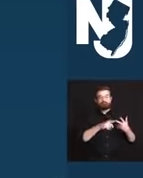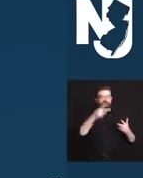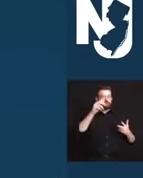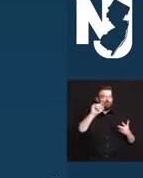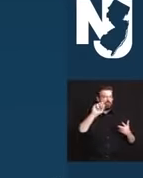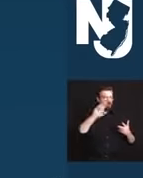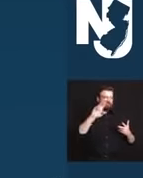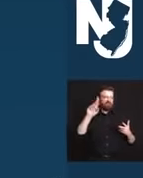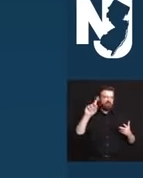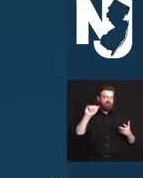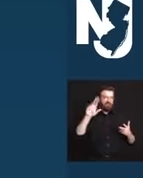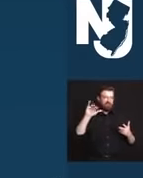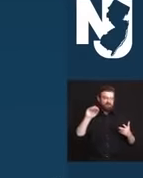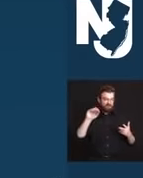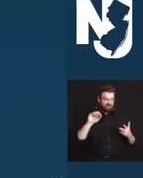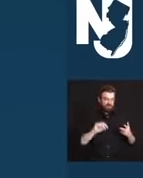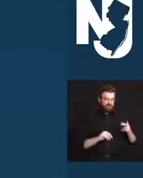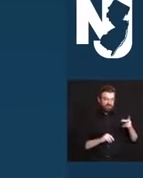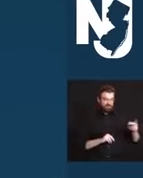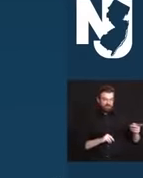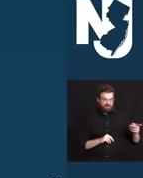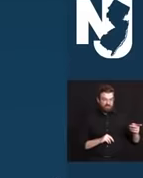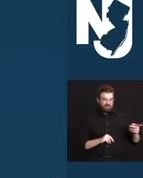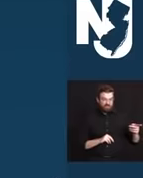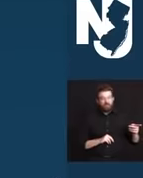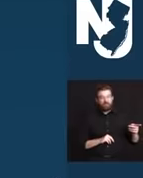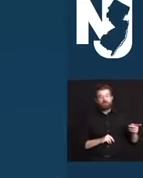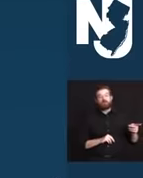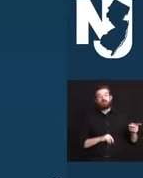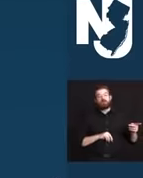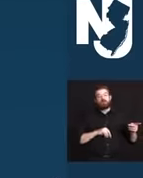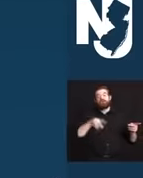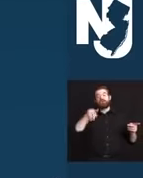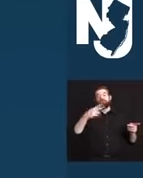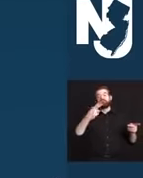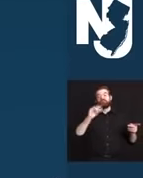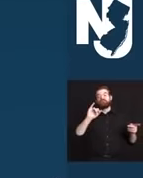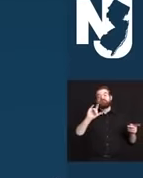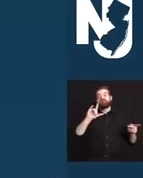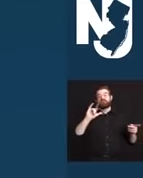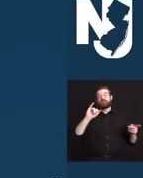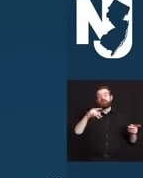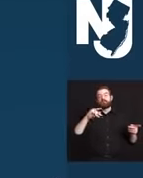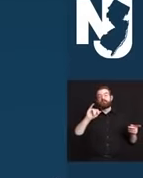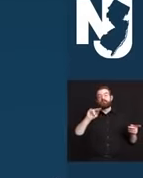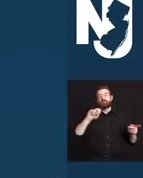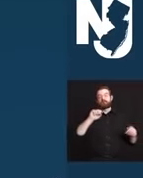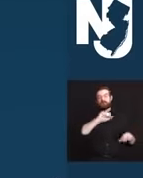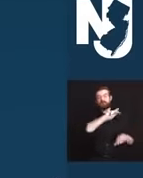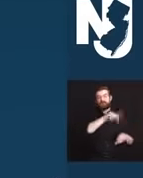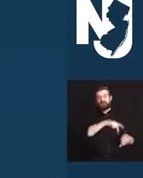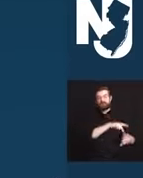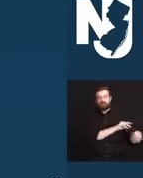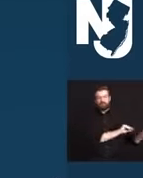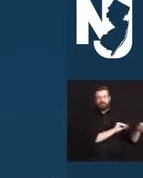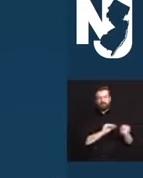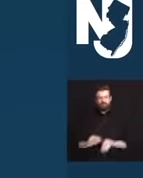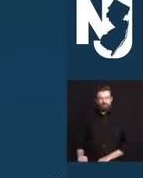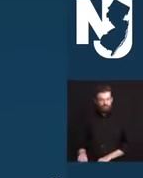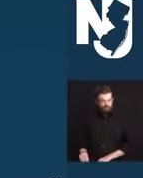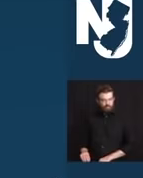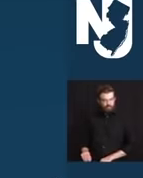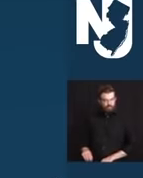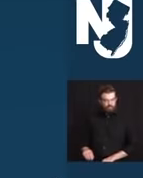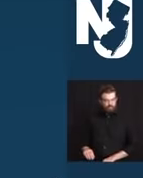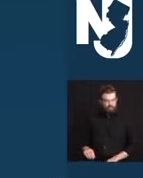Peter came to New Jersey from the Philippines in the early 1980s when he was around 20 years old and found work in the insurance